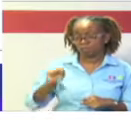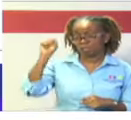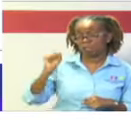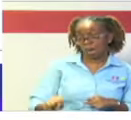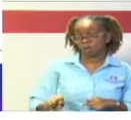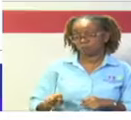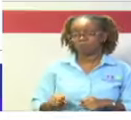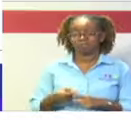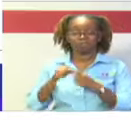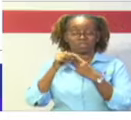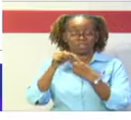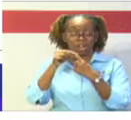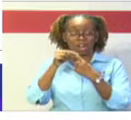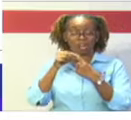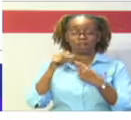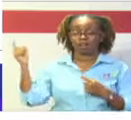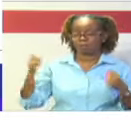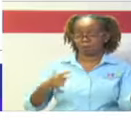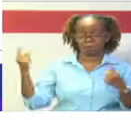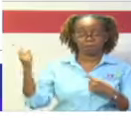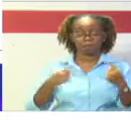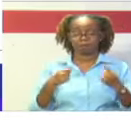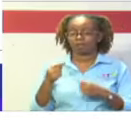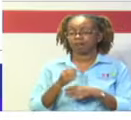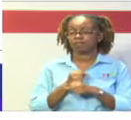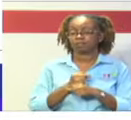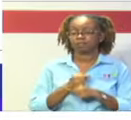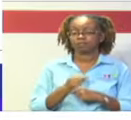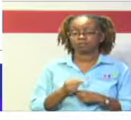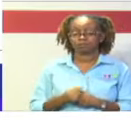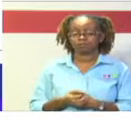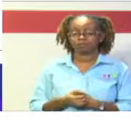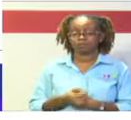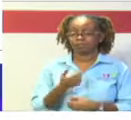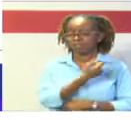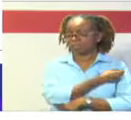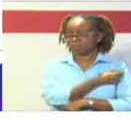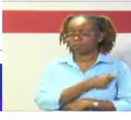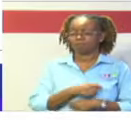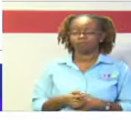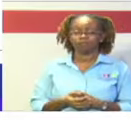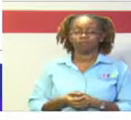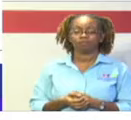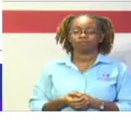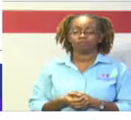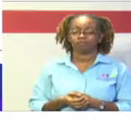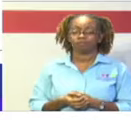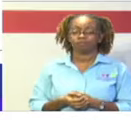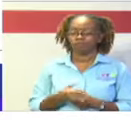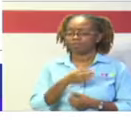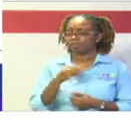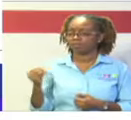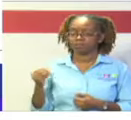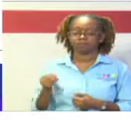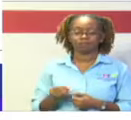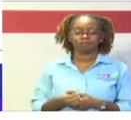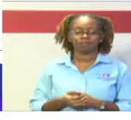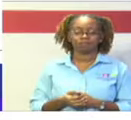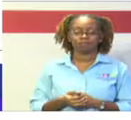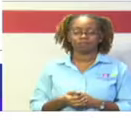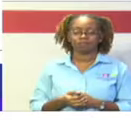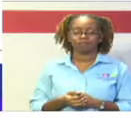Dr. Hines, can you say whether there was an increase in people coming out to take these vaccines? And how well is the administration of these vaccines